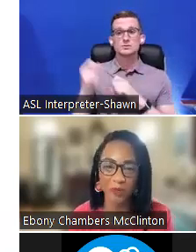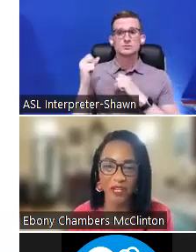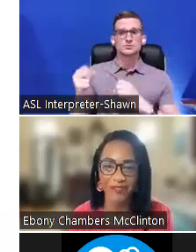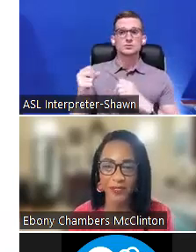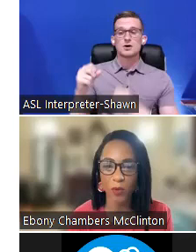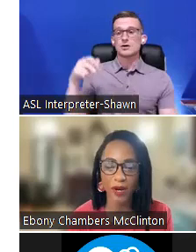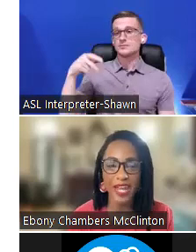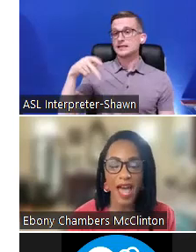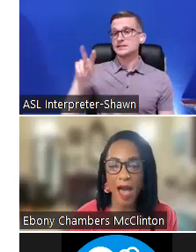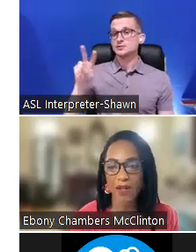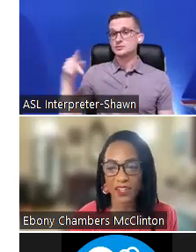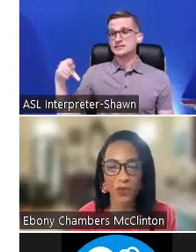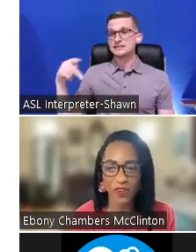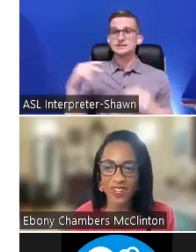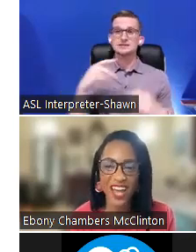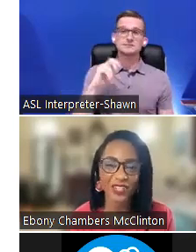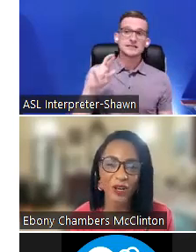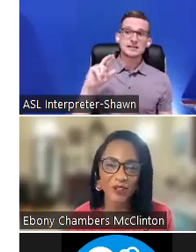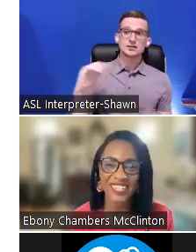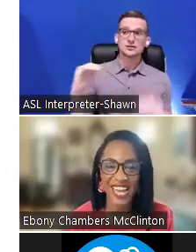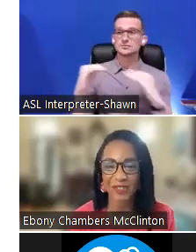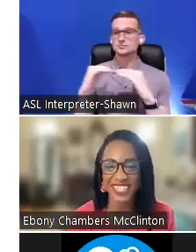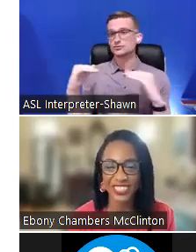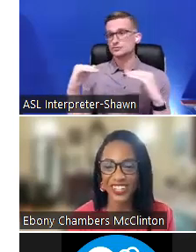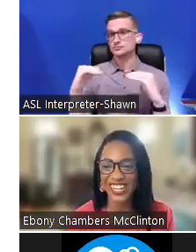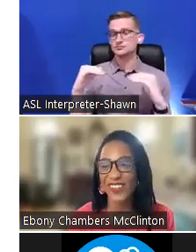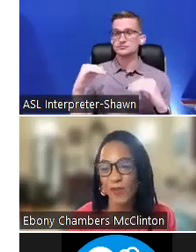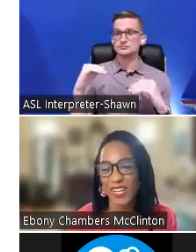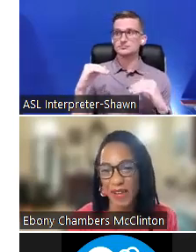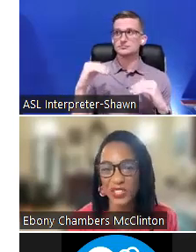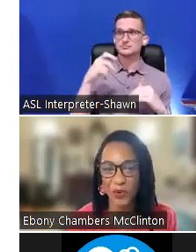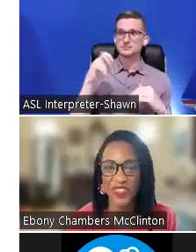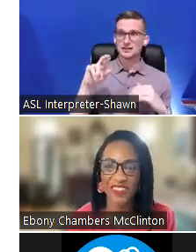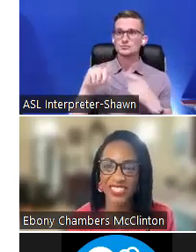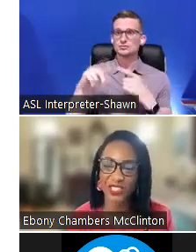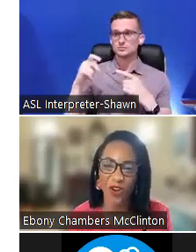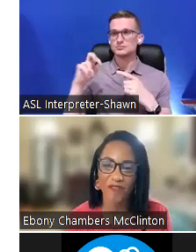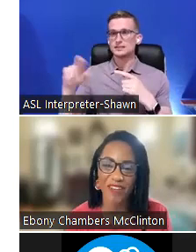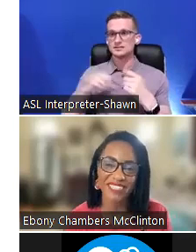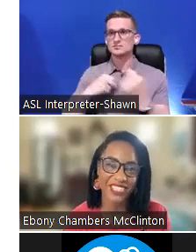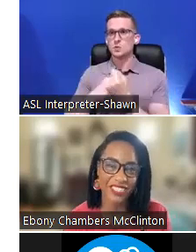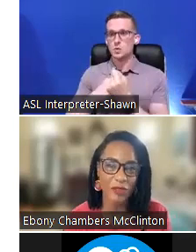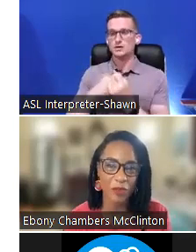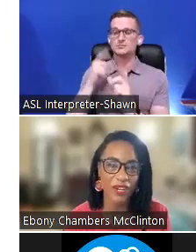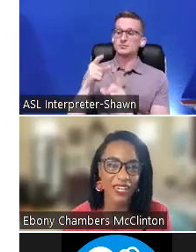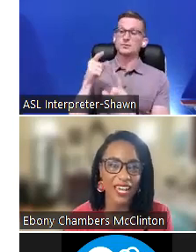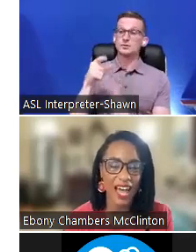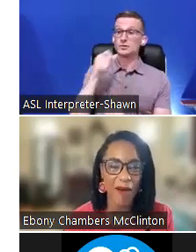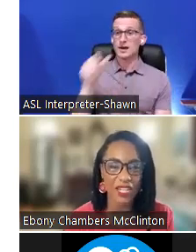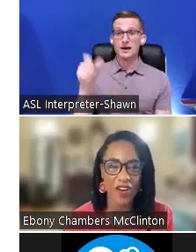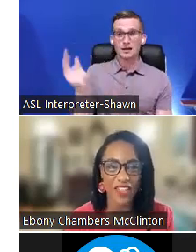of peer-to-peer support. But you are not alone in this equity journey, and we want to make sure that there's a strong foundation of